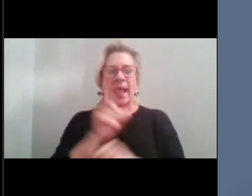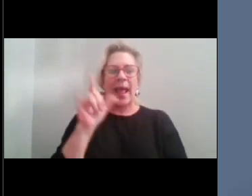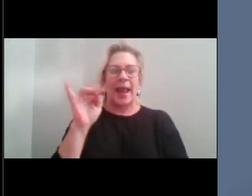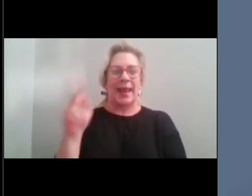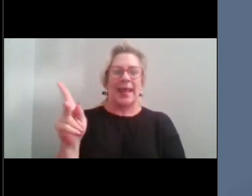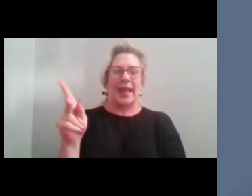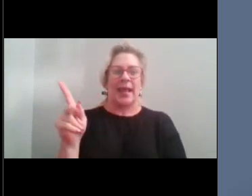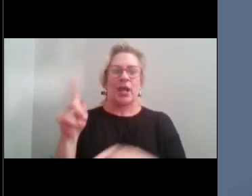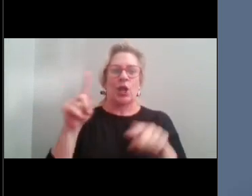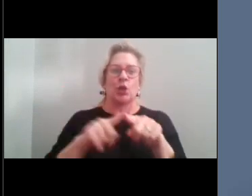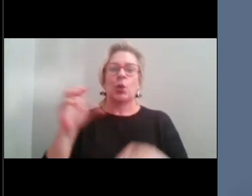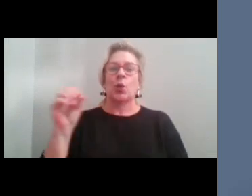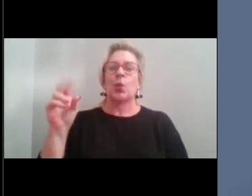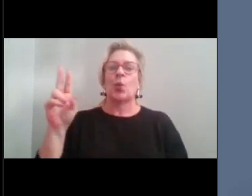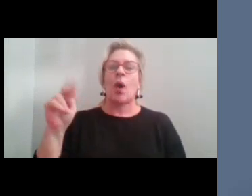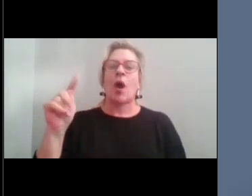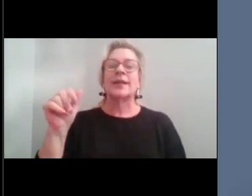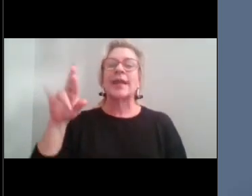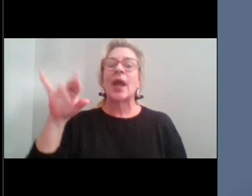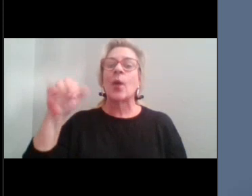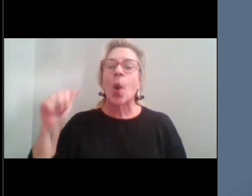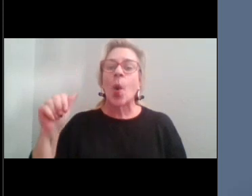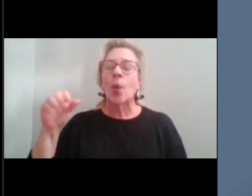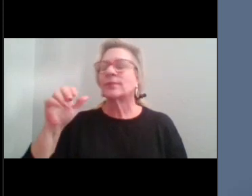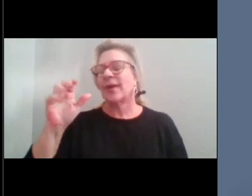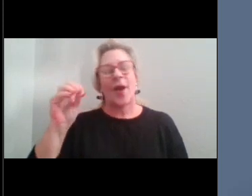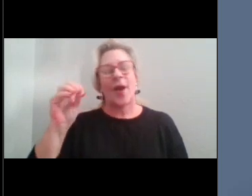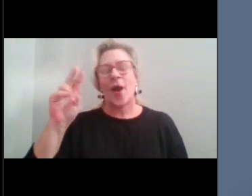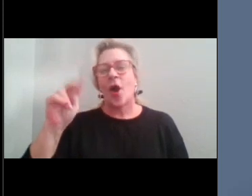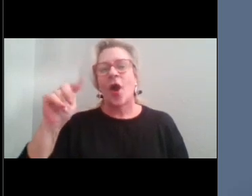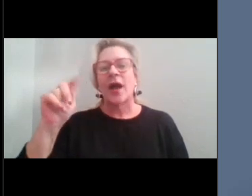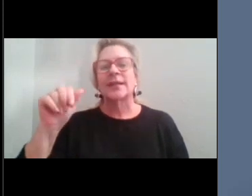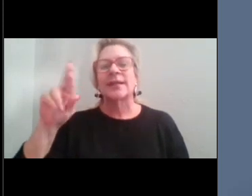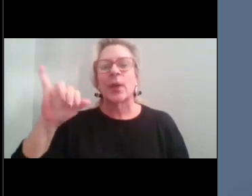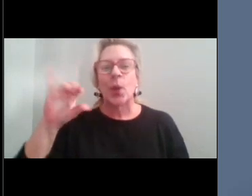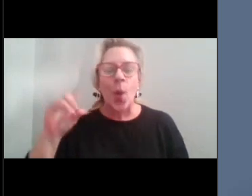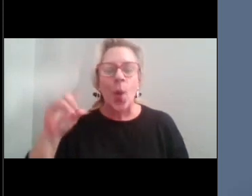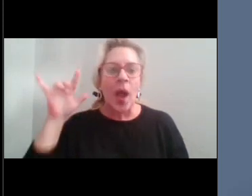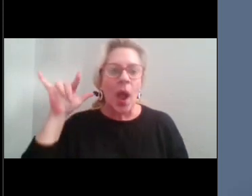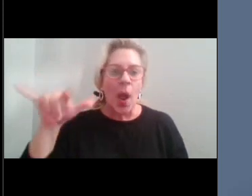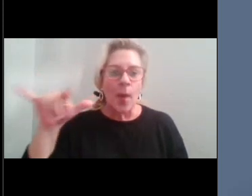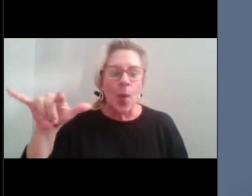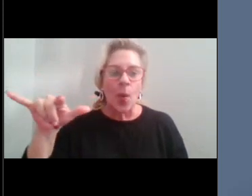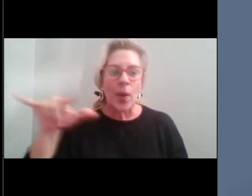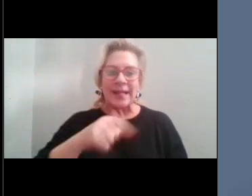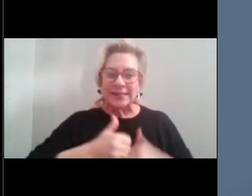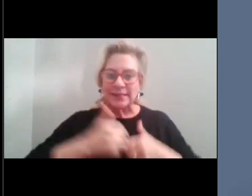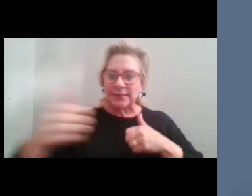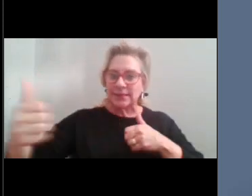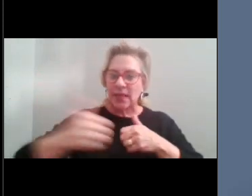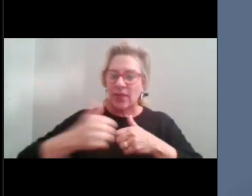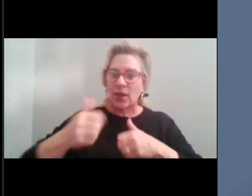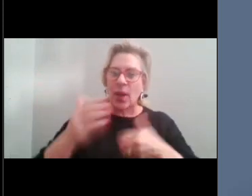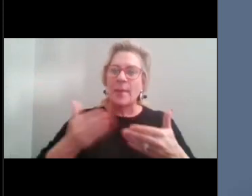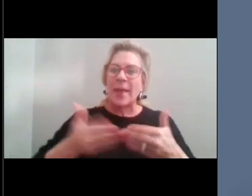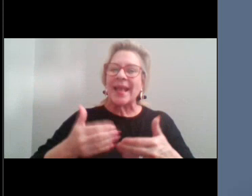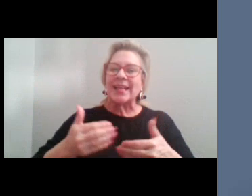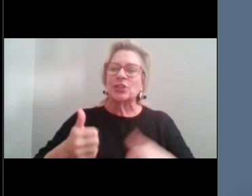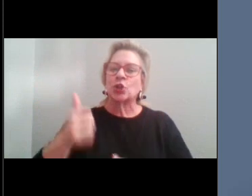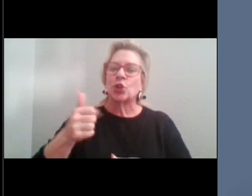to Ontario International Airport via a subterranean autonomous shuttle that enhances connectivity while